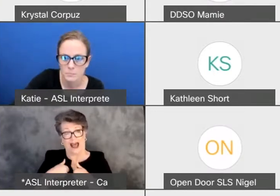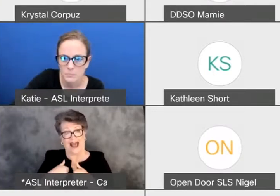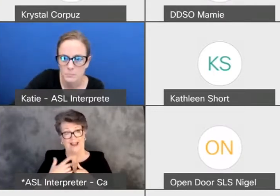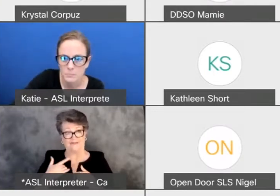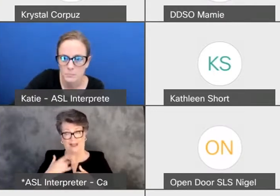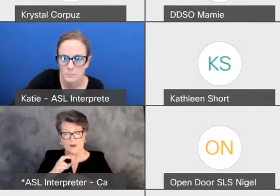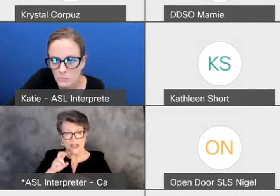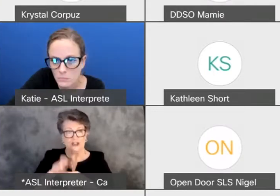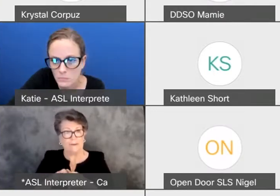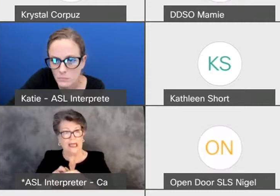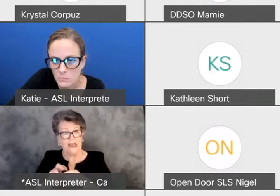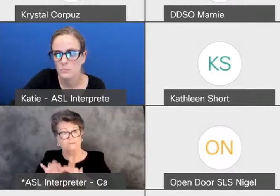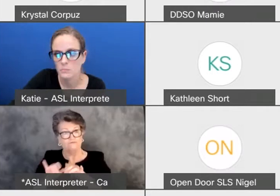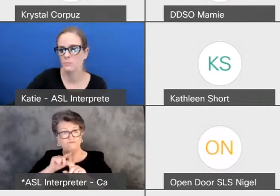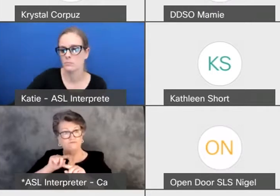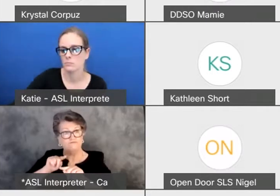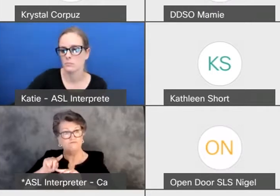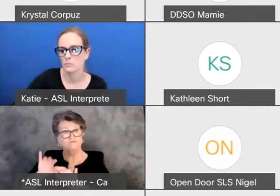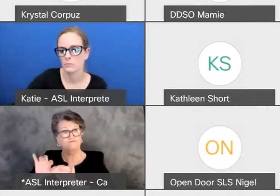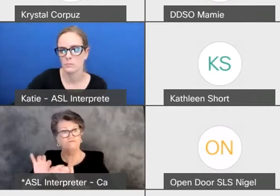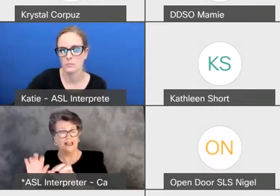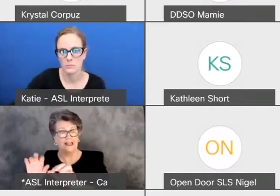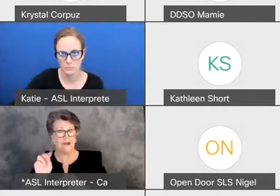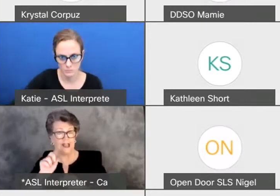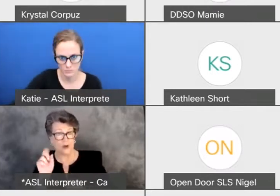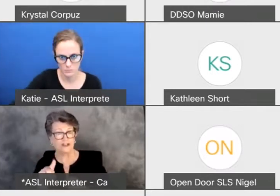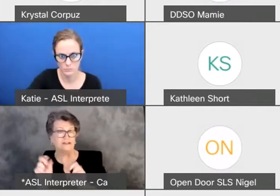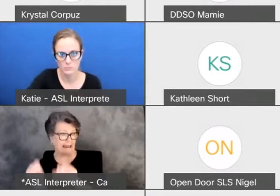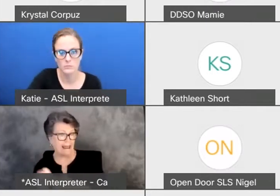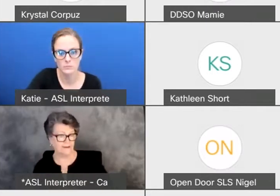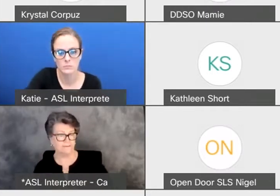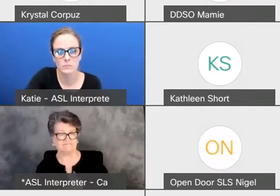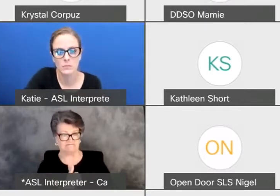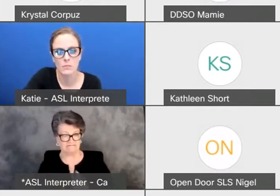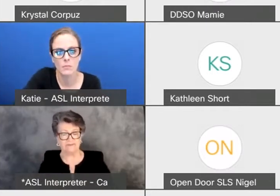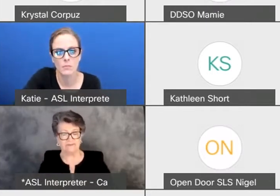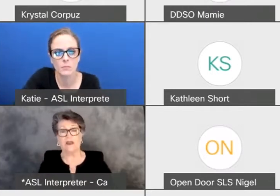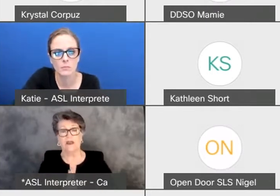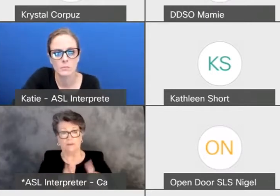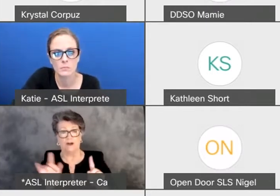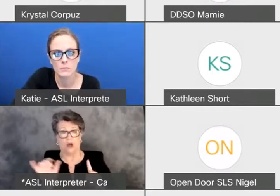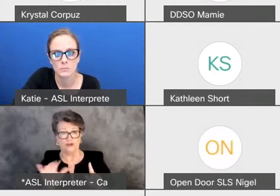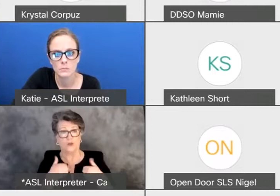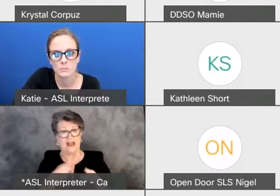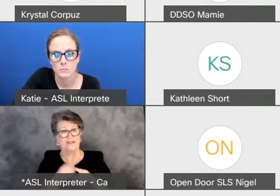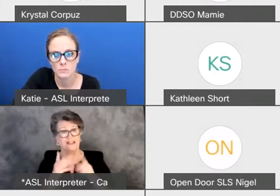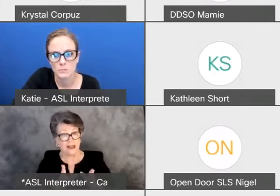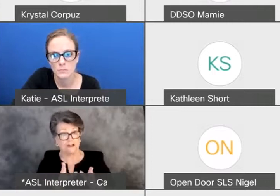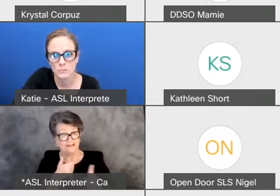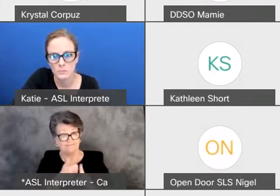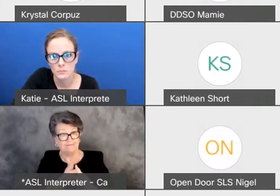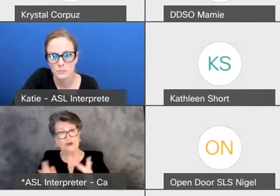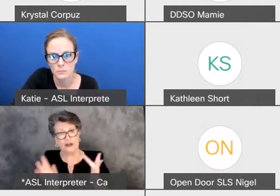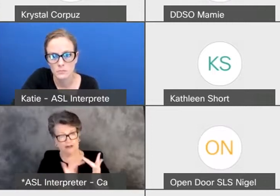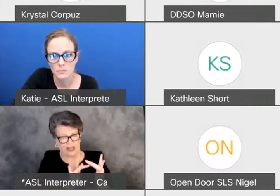jump in there and start answering service provider rate questions, I can. But we also, again, have our specialists that you can reach out to, and they can